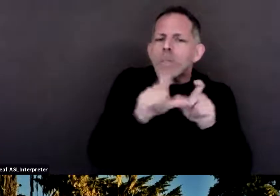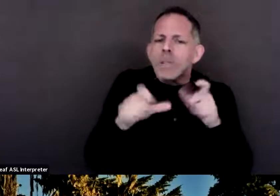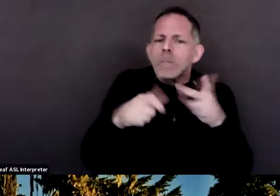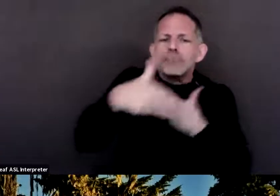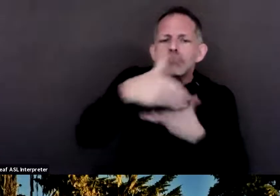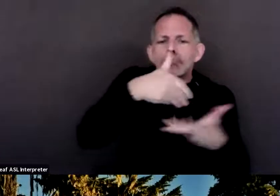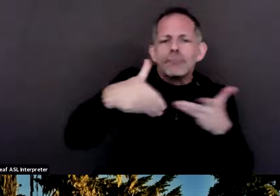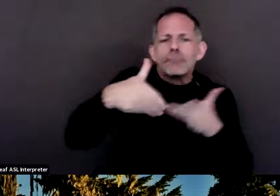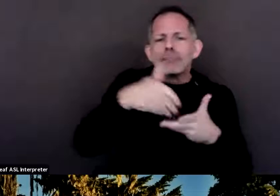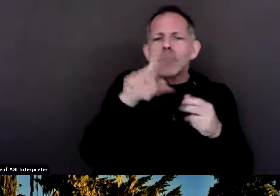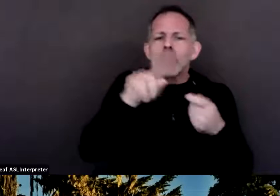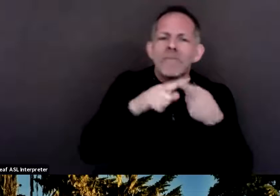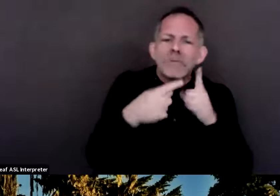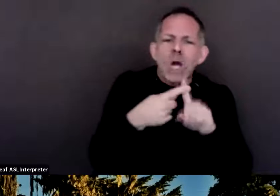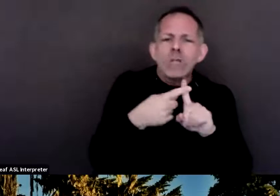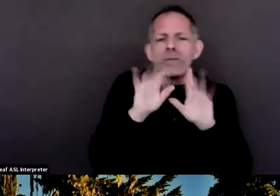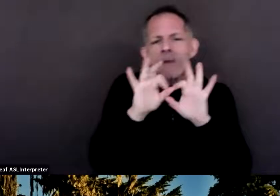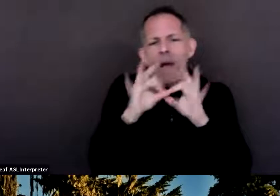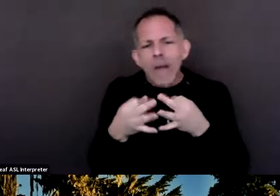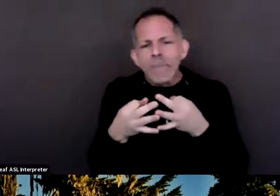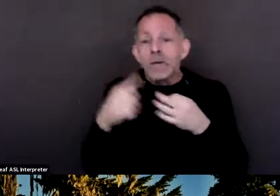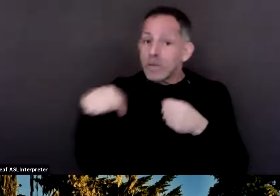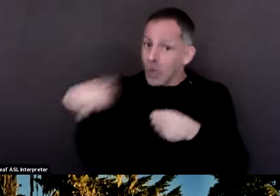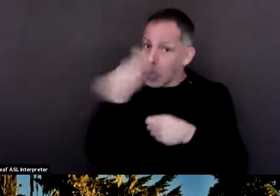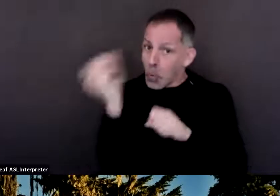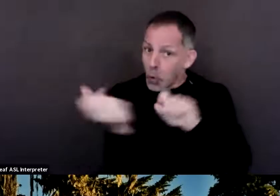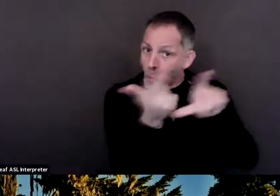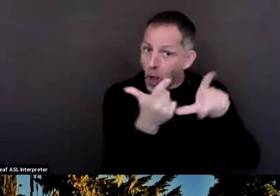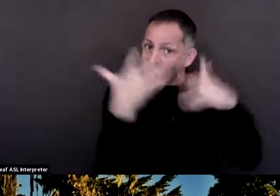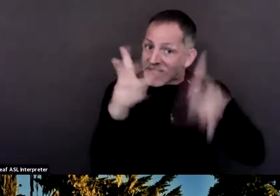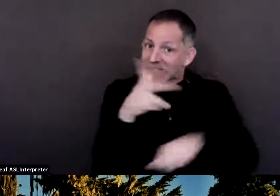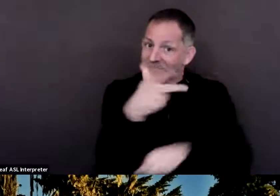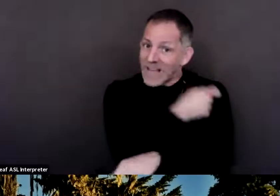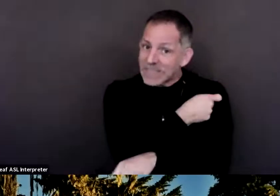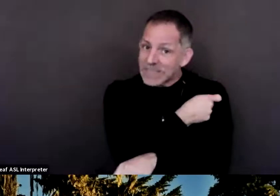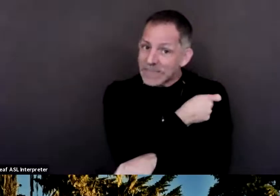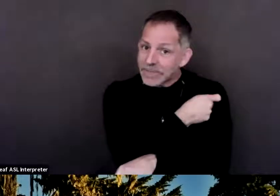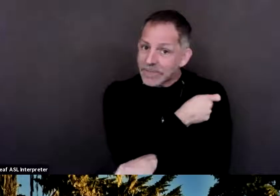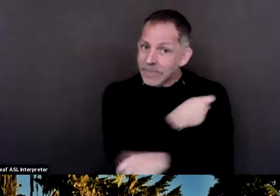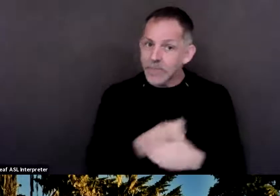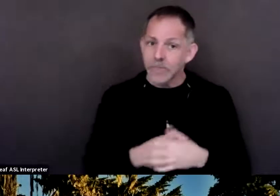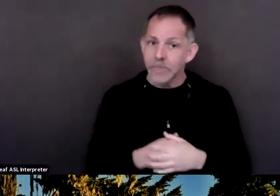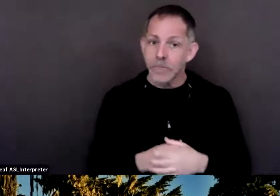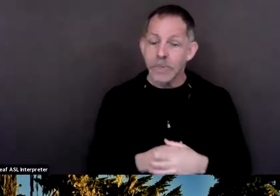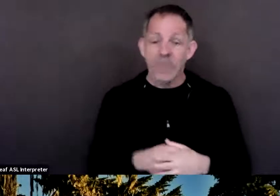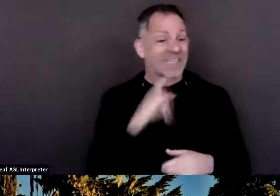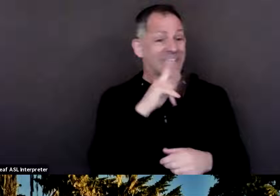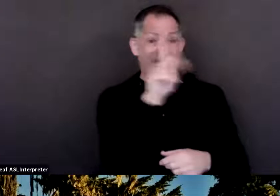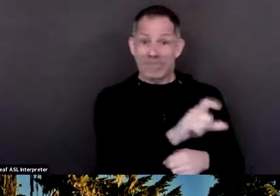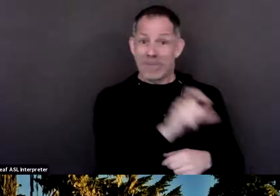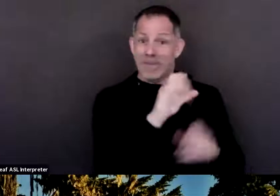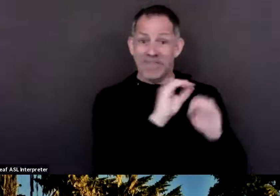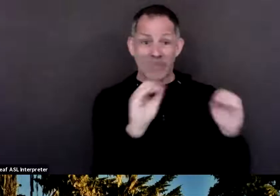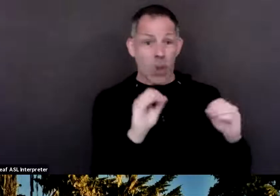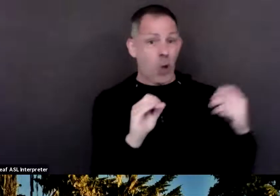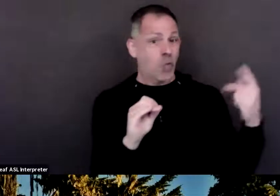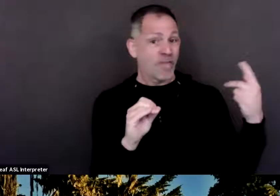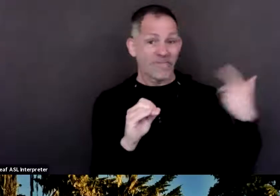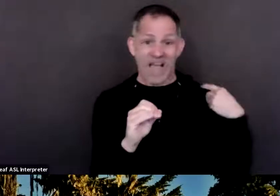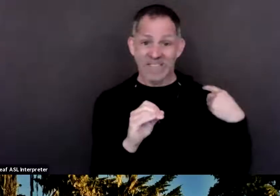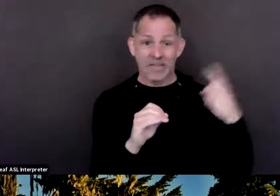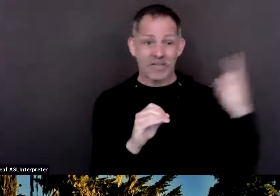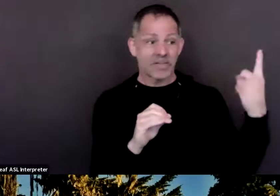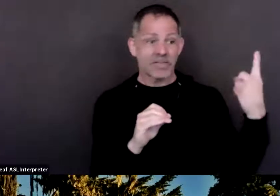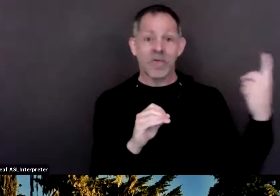vaccinated. If you're getting together with a family or friends who's not vaccinated, and it's just one other household, you